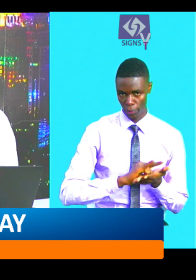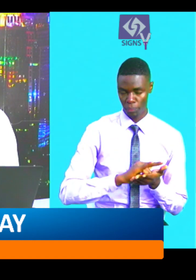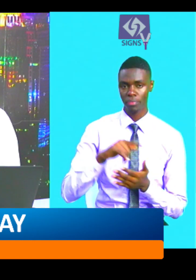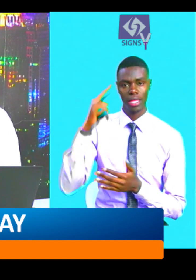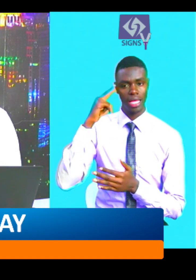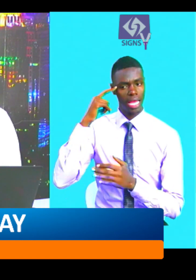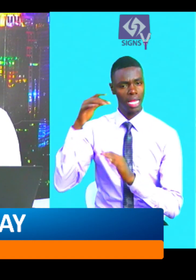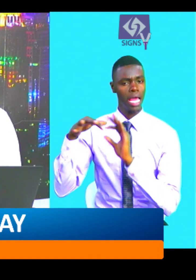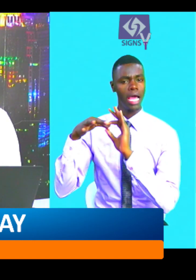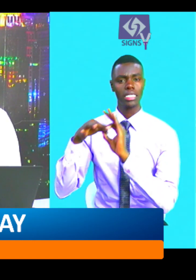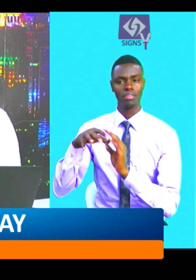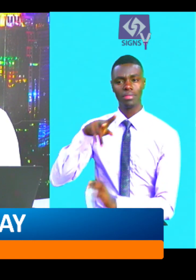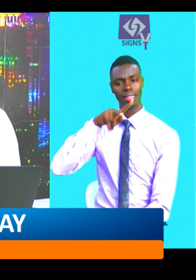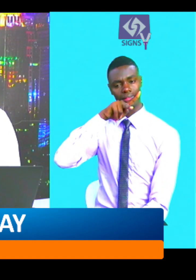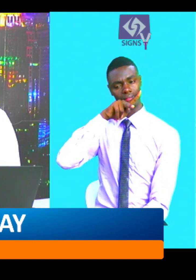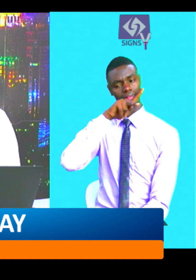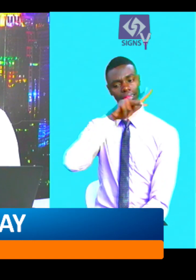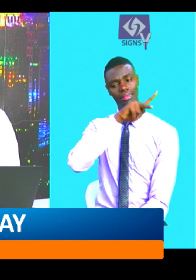into the right direction.